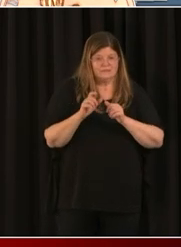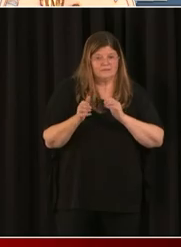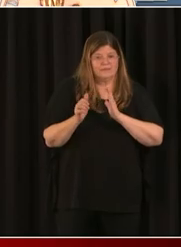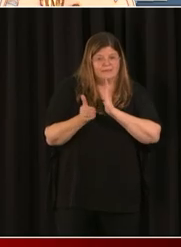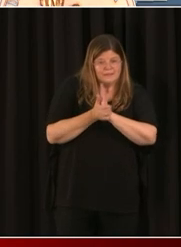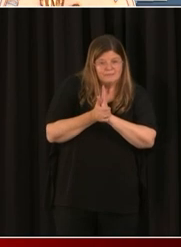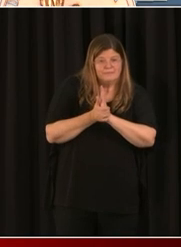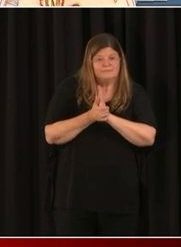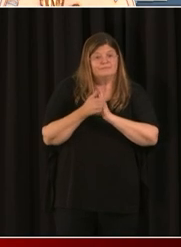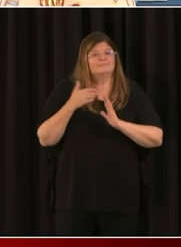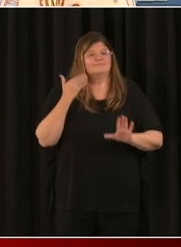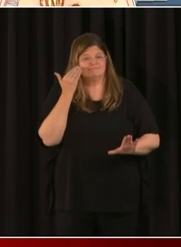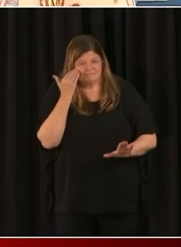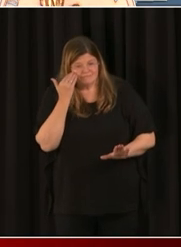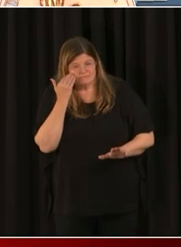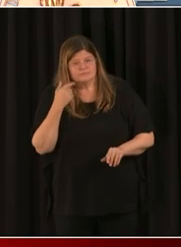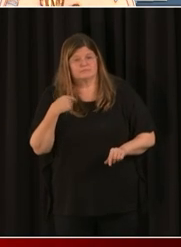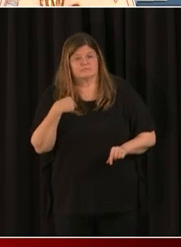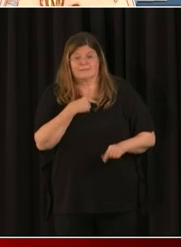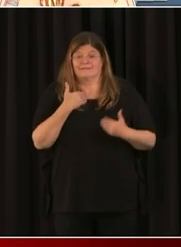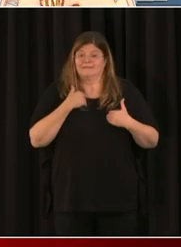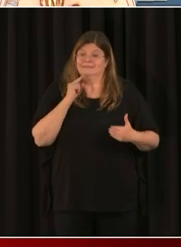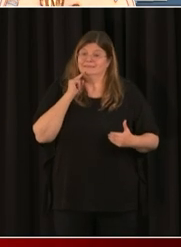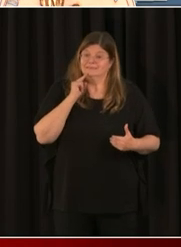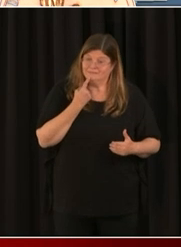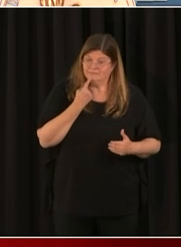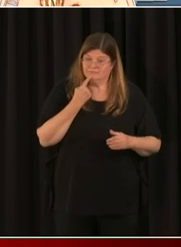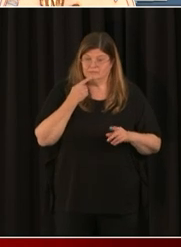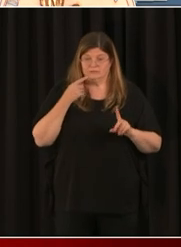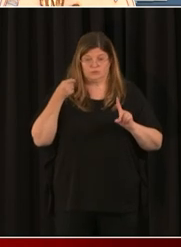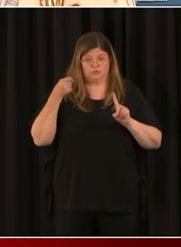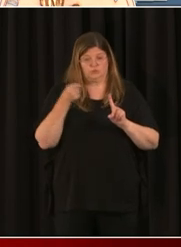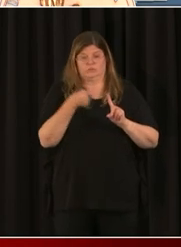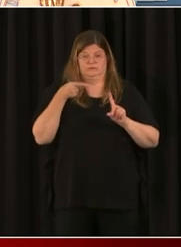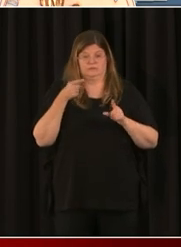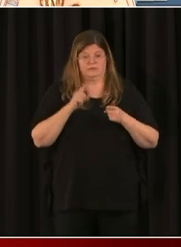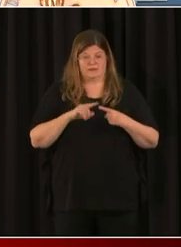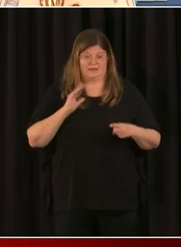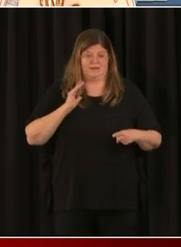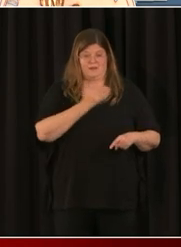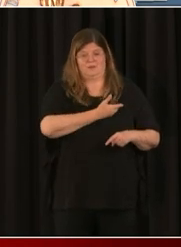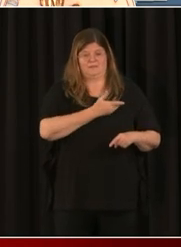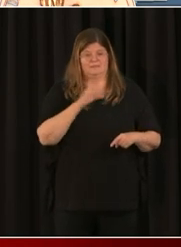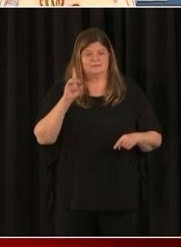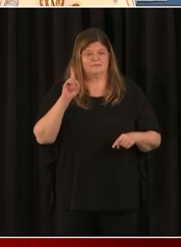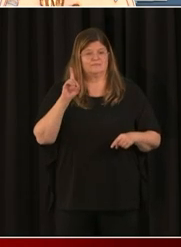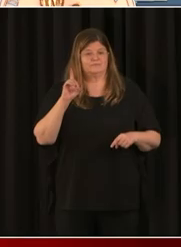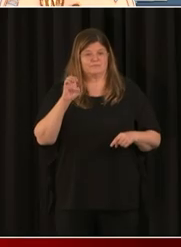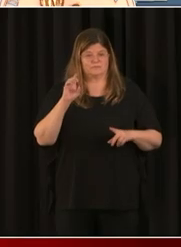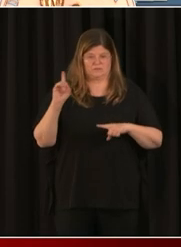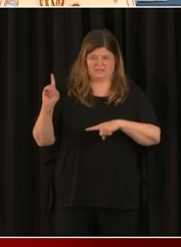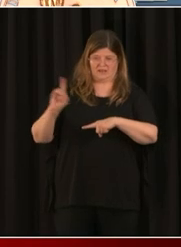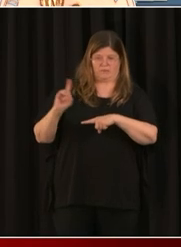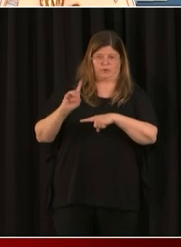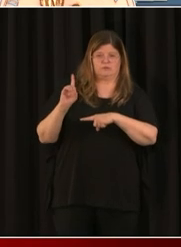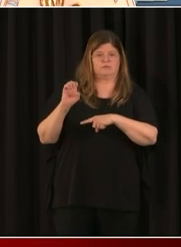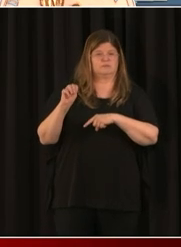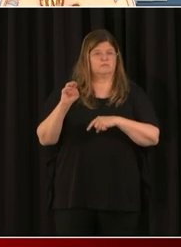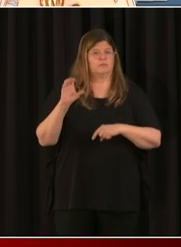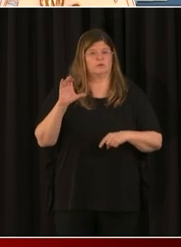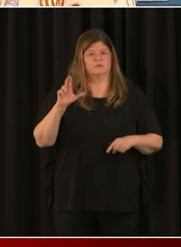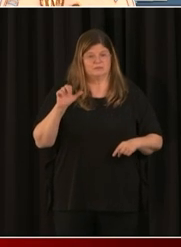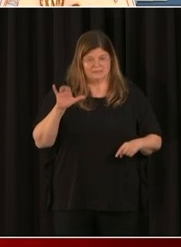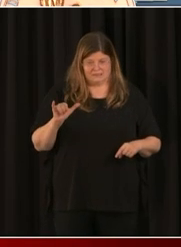we also have to know that we have a serious threat to our democracy right now, that the will